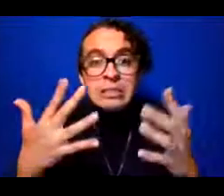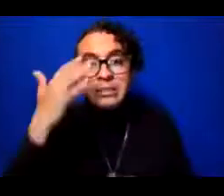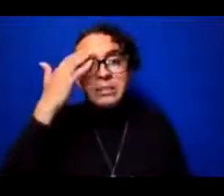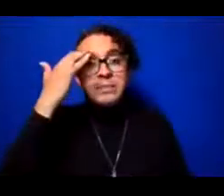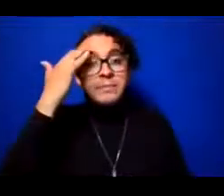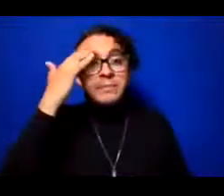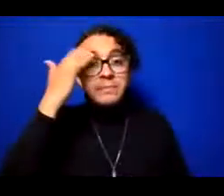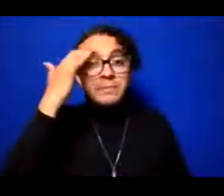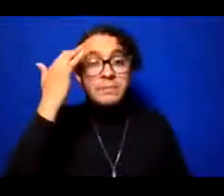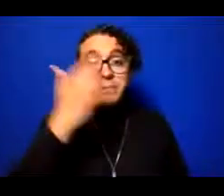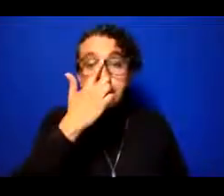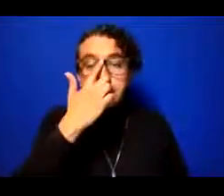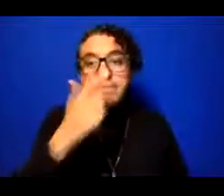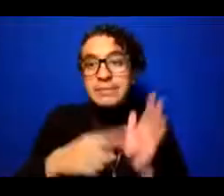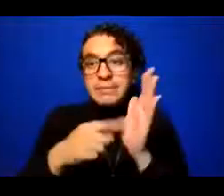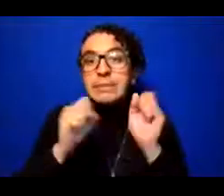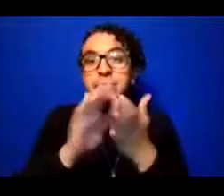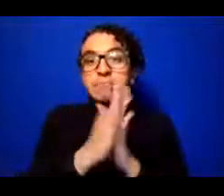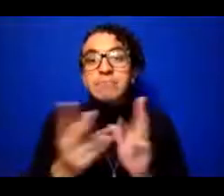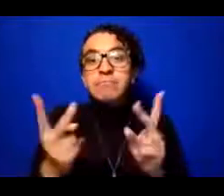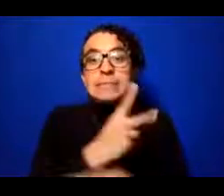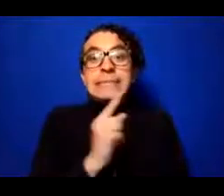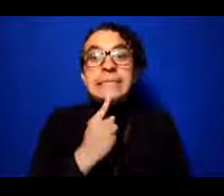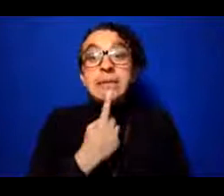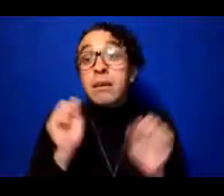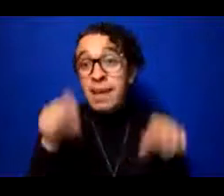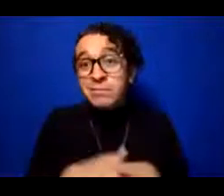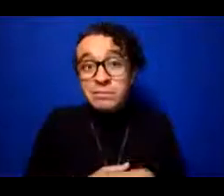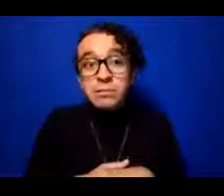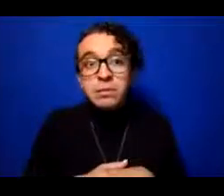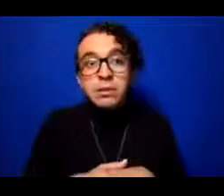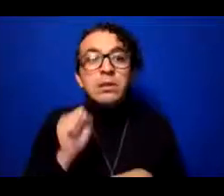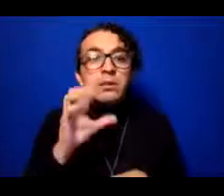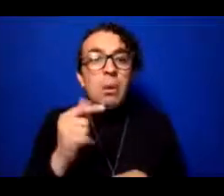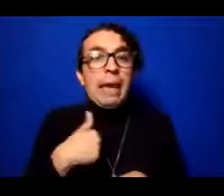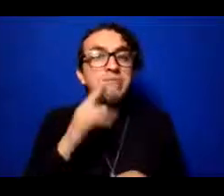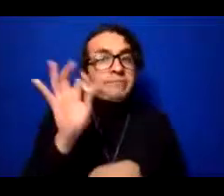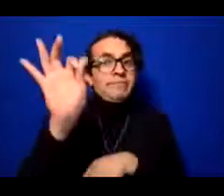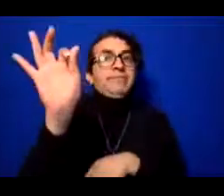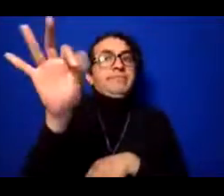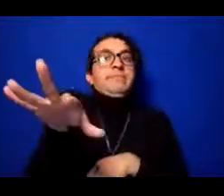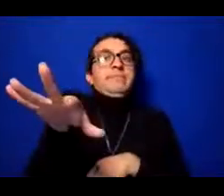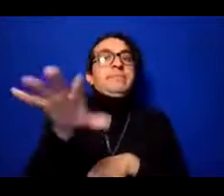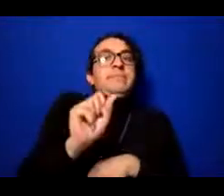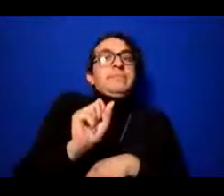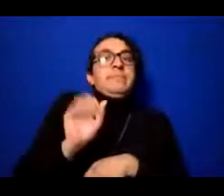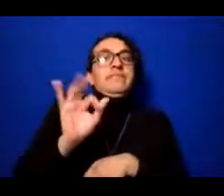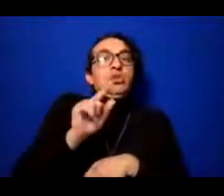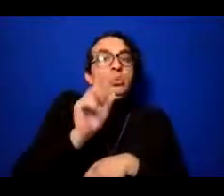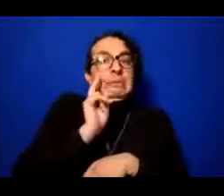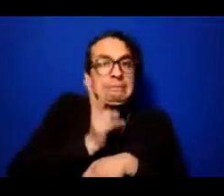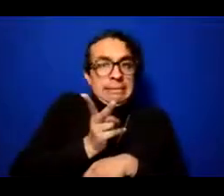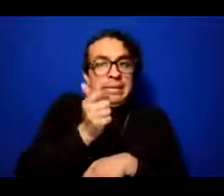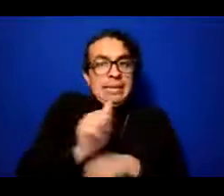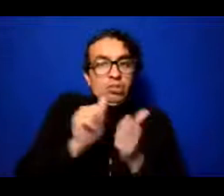and sometimes even more serious symptoms. And so I just lay that out there that if you see any changes in your